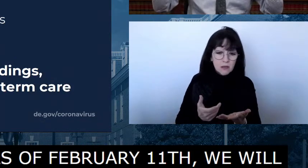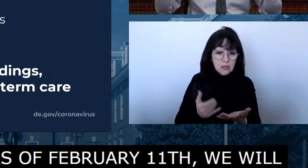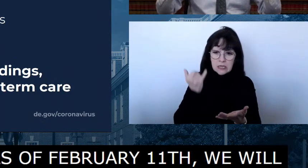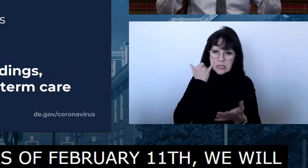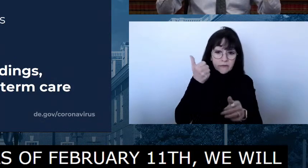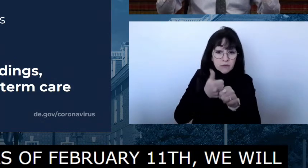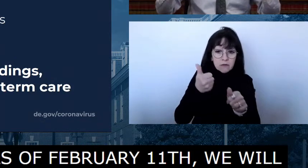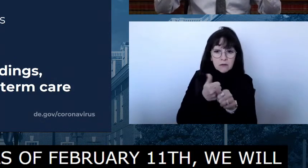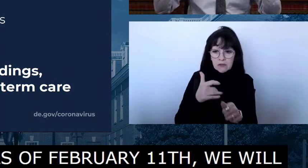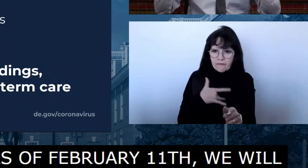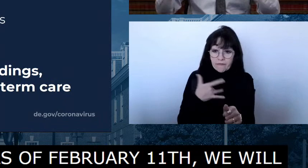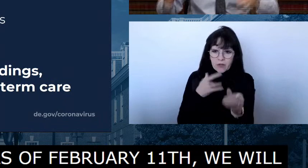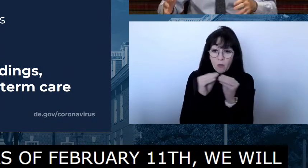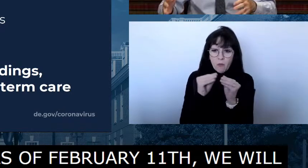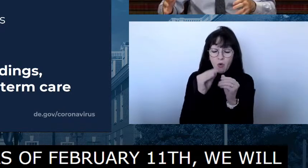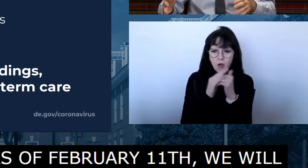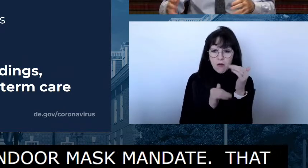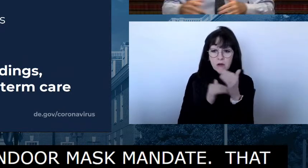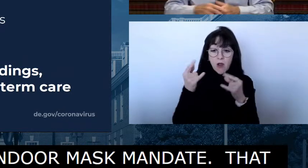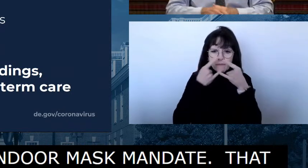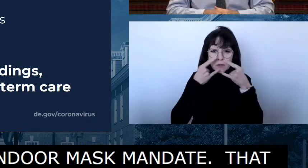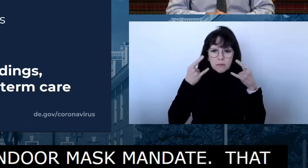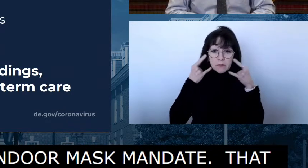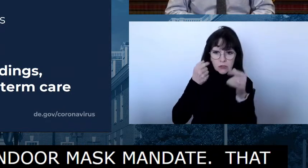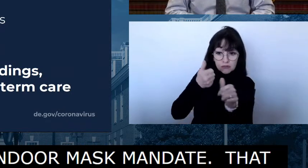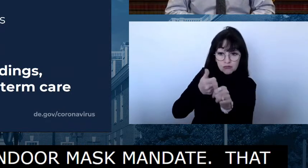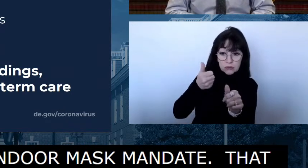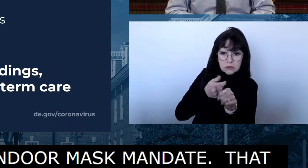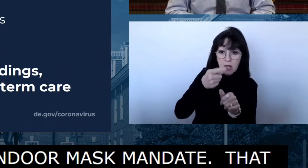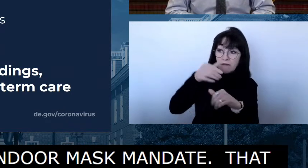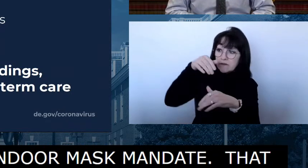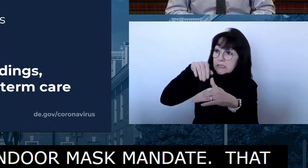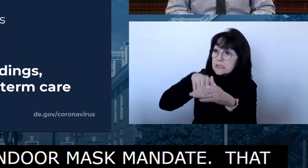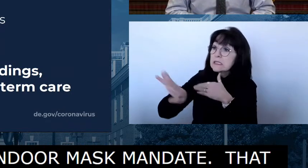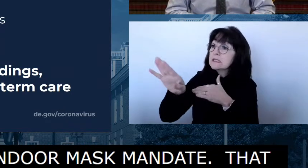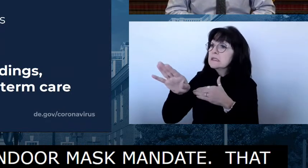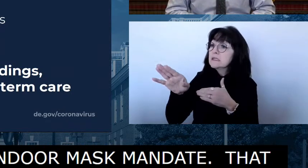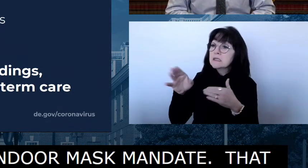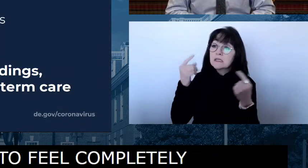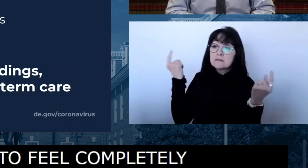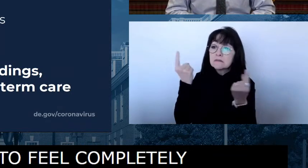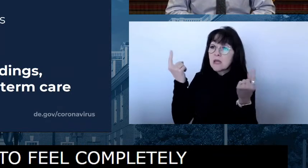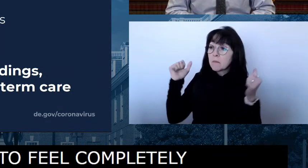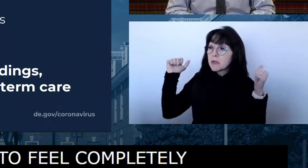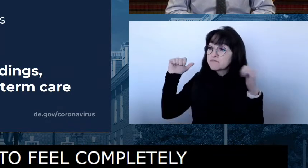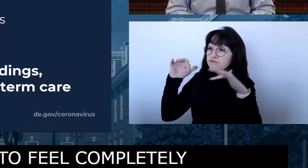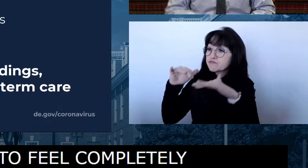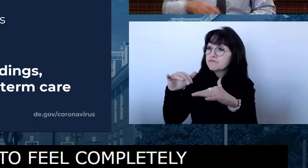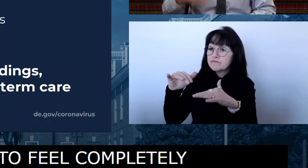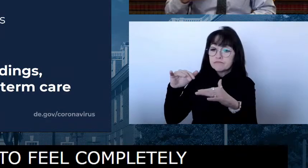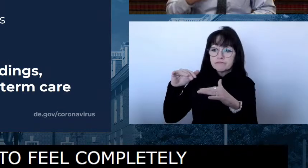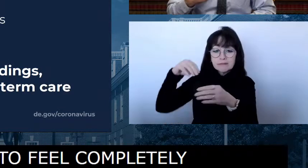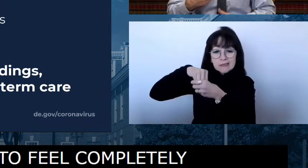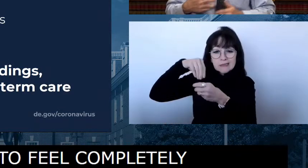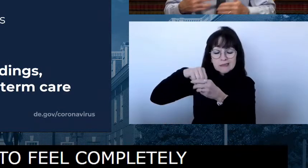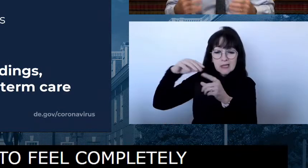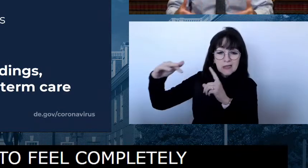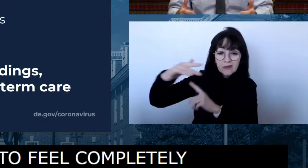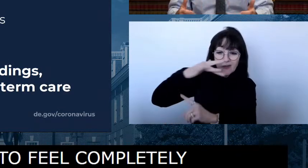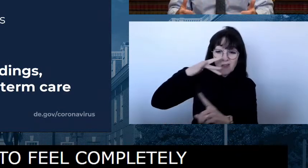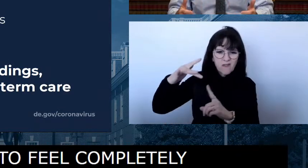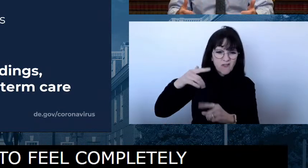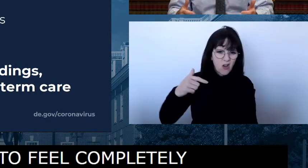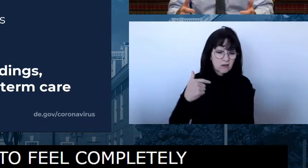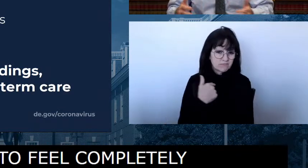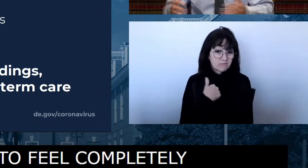comfortable, you put on your mask yourselves when you go into closely populated indoor environments. I think about that all